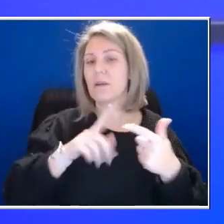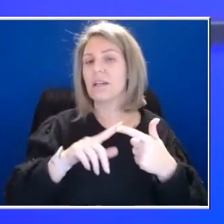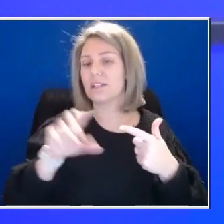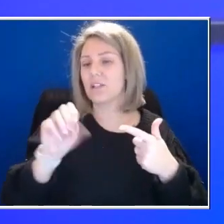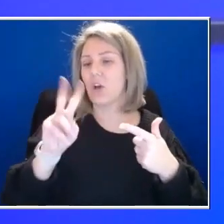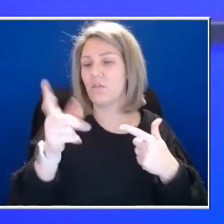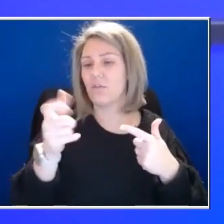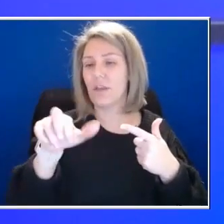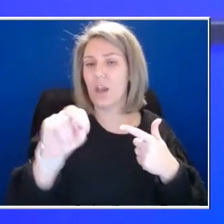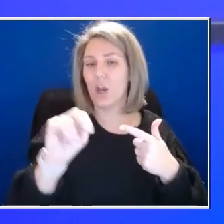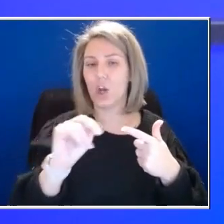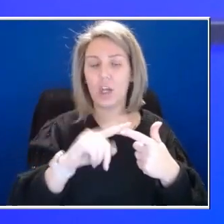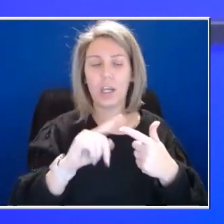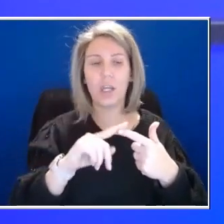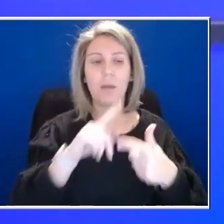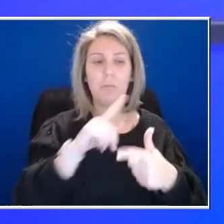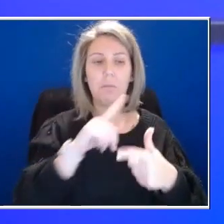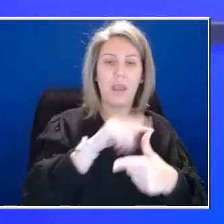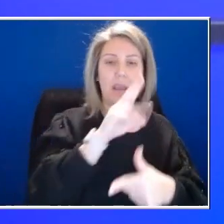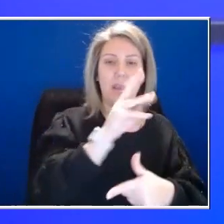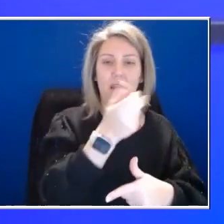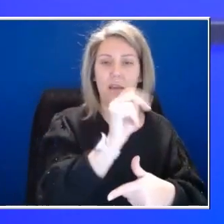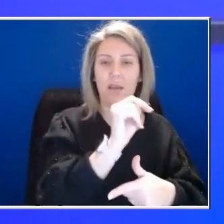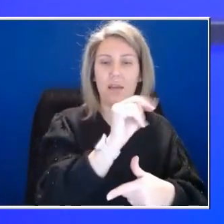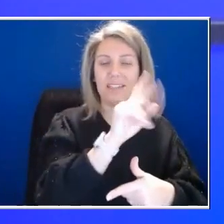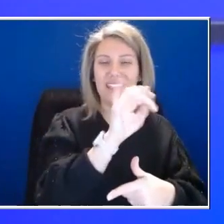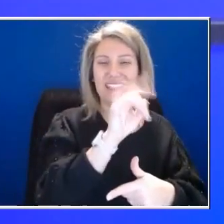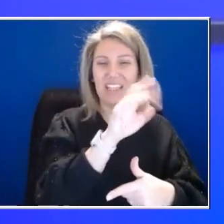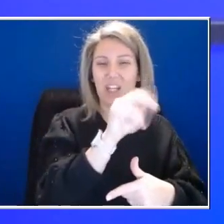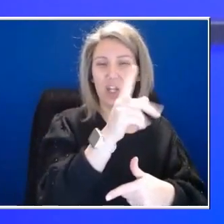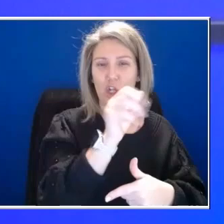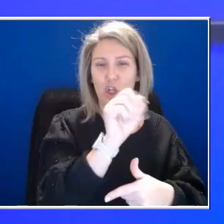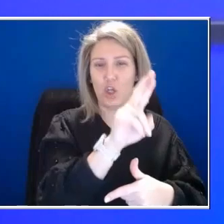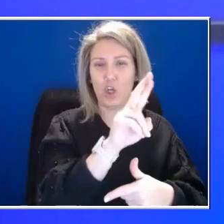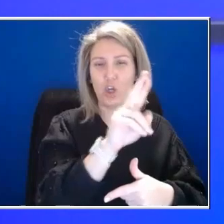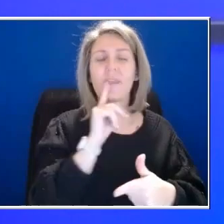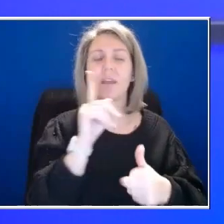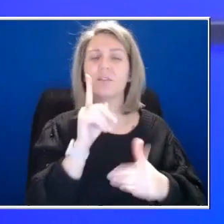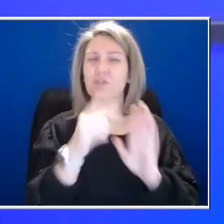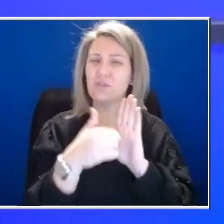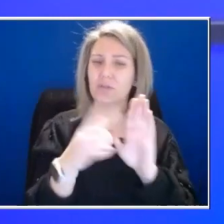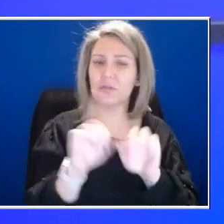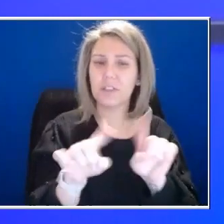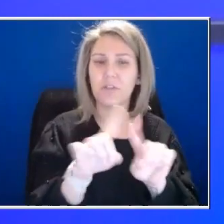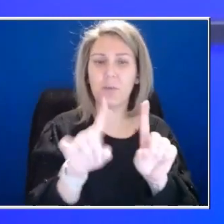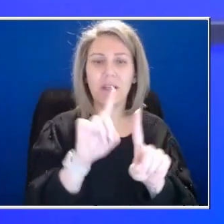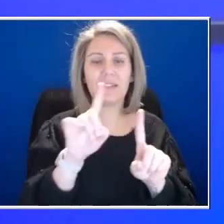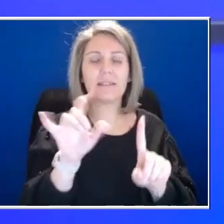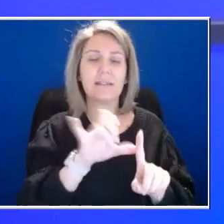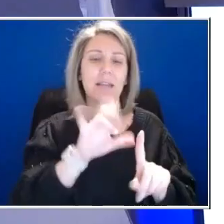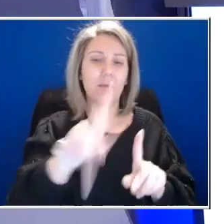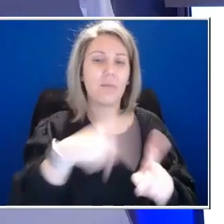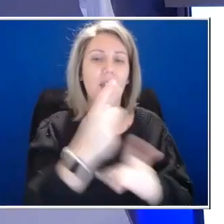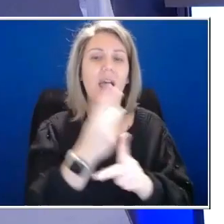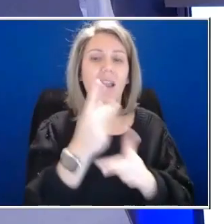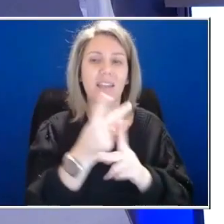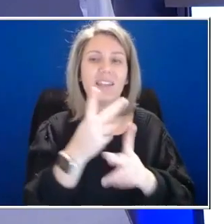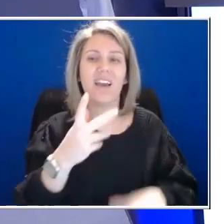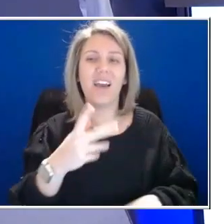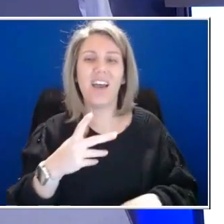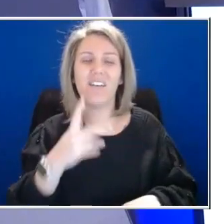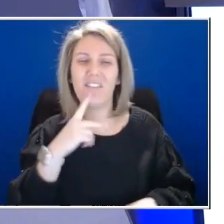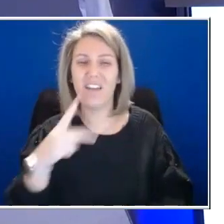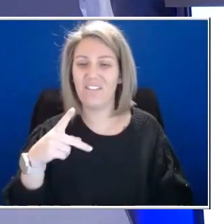the testicular vein, and that's called a varicocele. They present a little bit differently, but it's the same type of pathophysiology. But they don't get it as